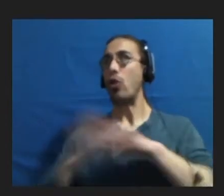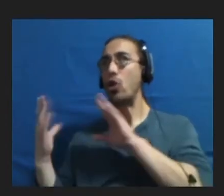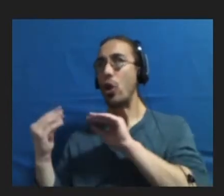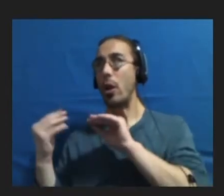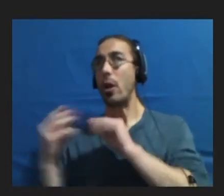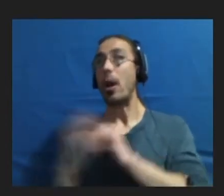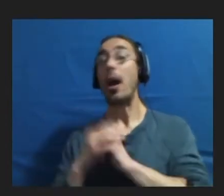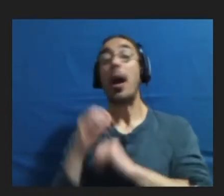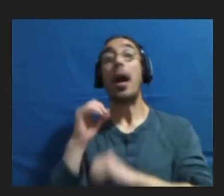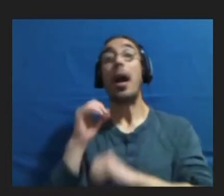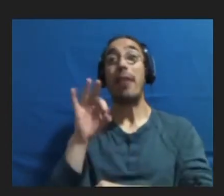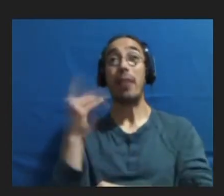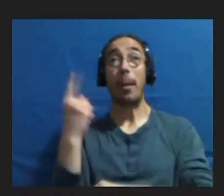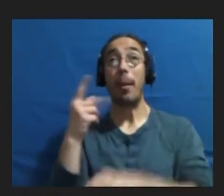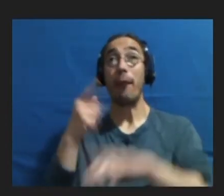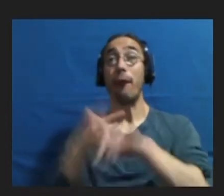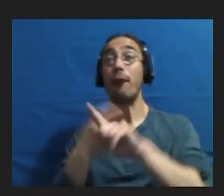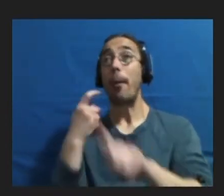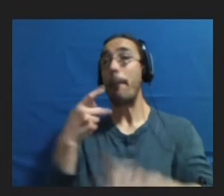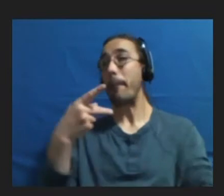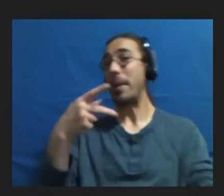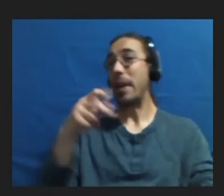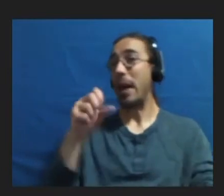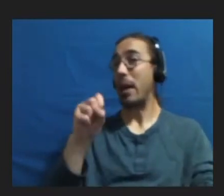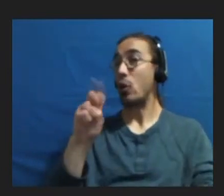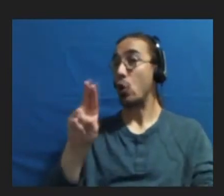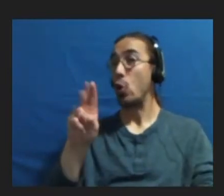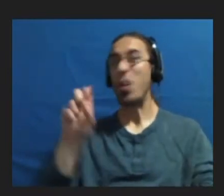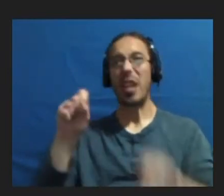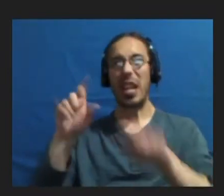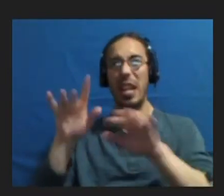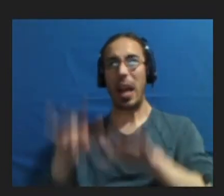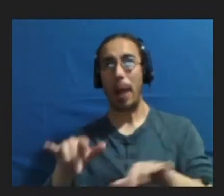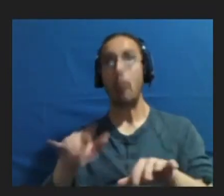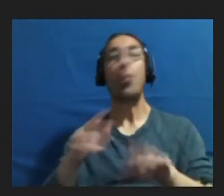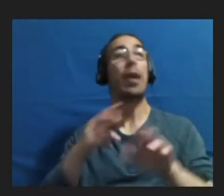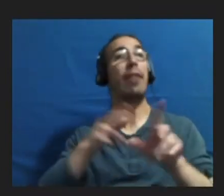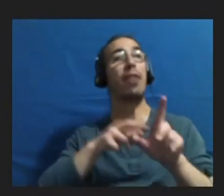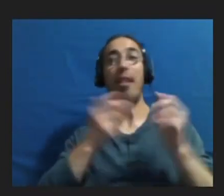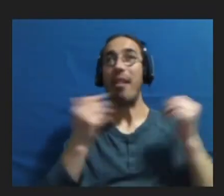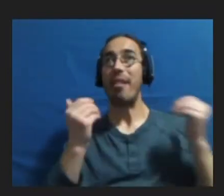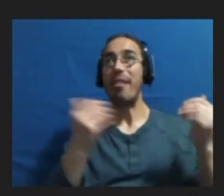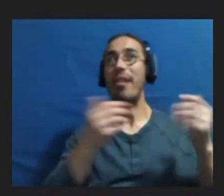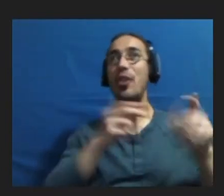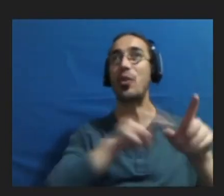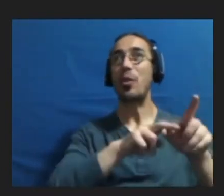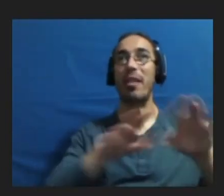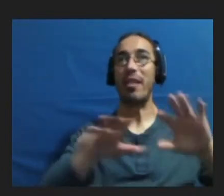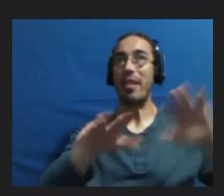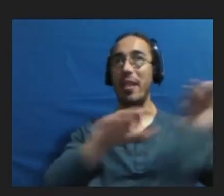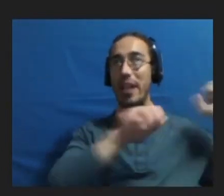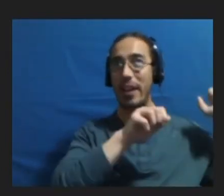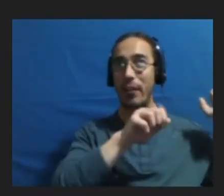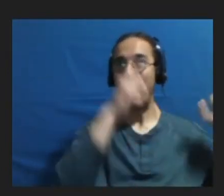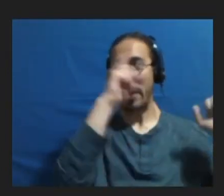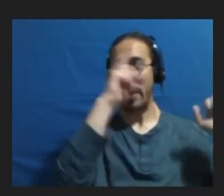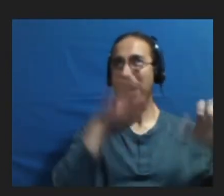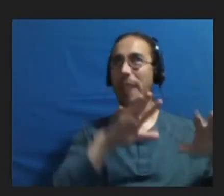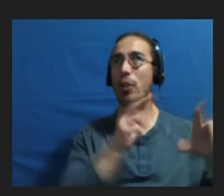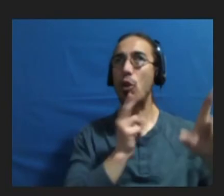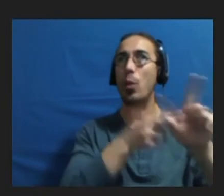State can type that. And we have to let Matthew go because he has a class coming up. So thank you so much, Matthew, for joining